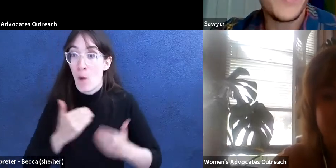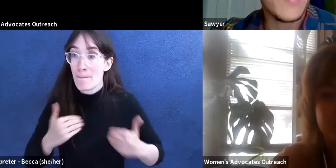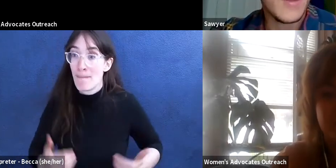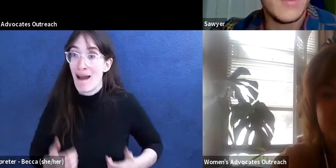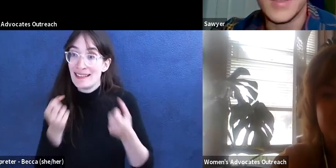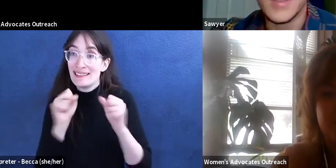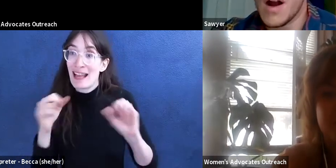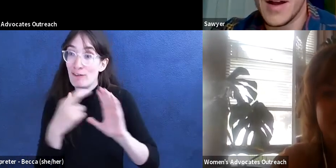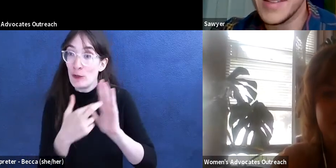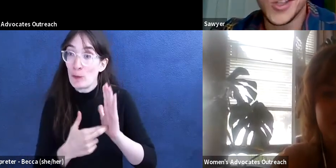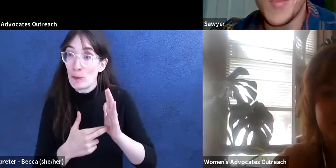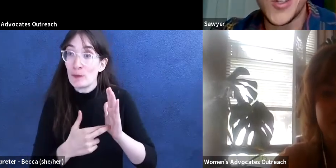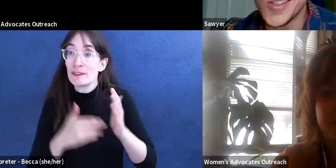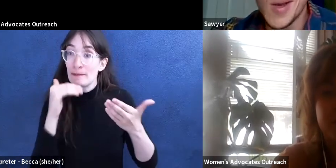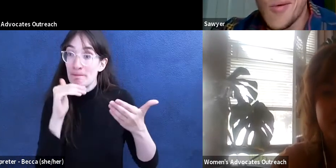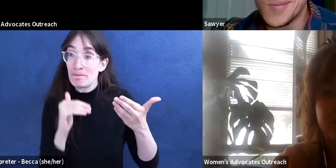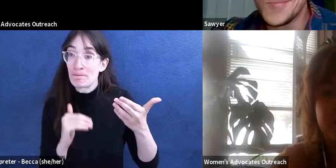parents.